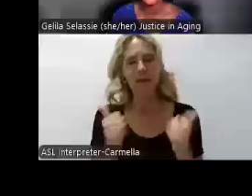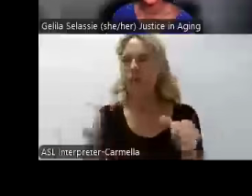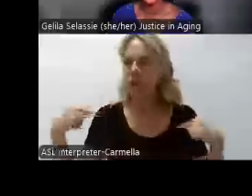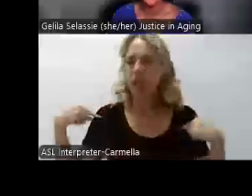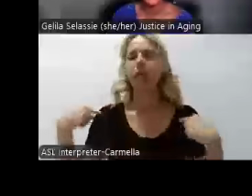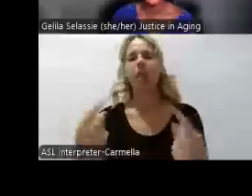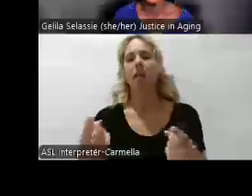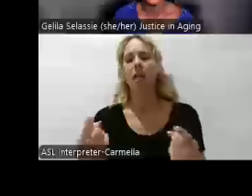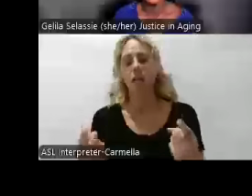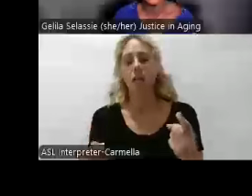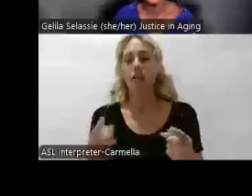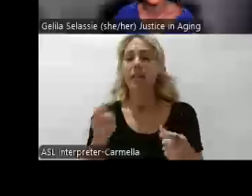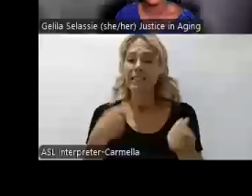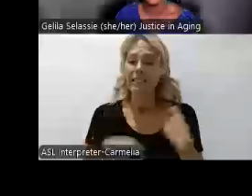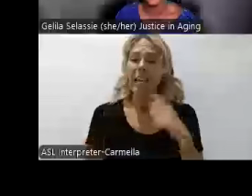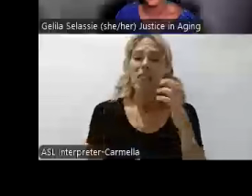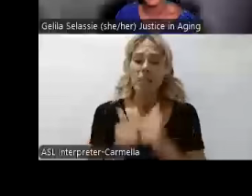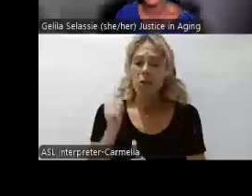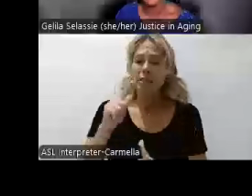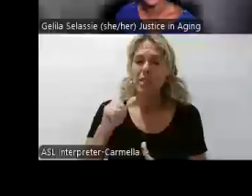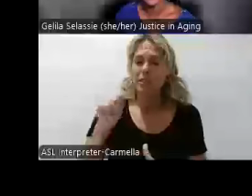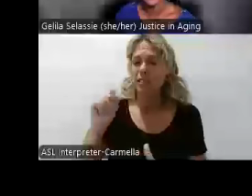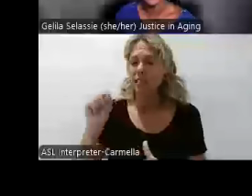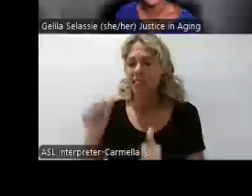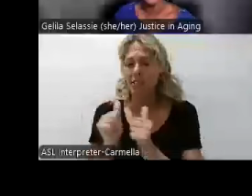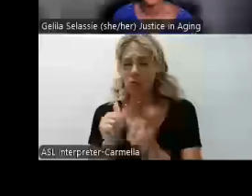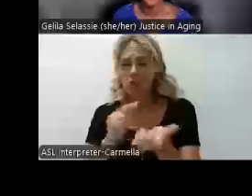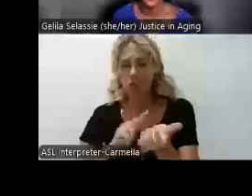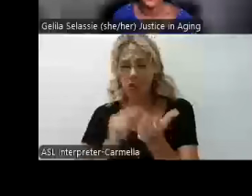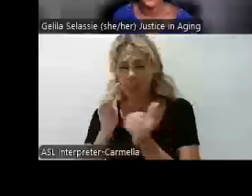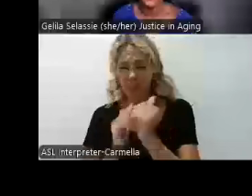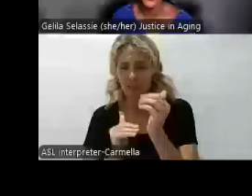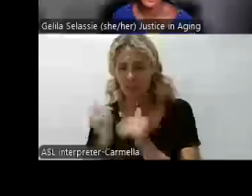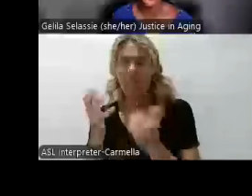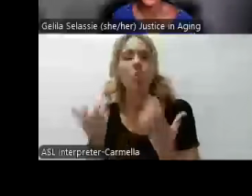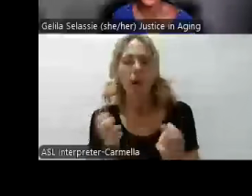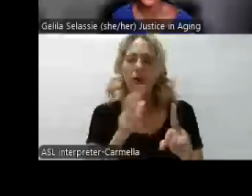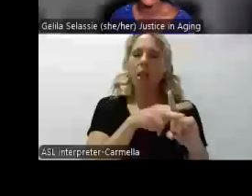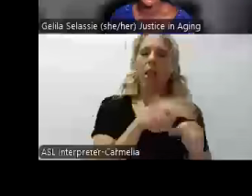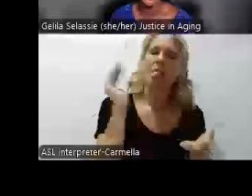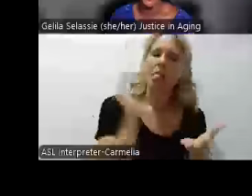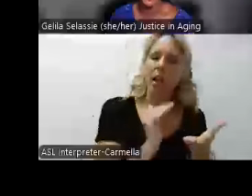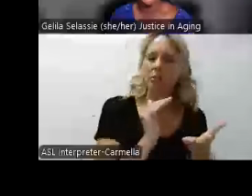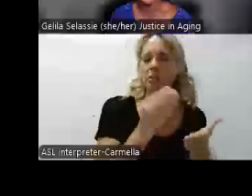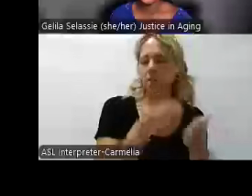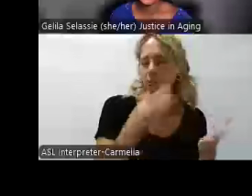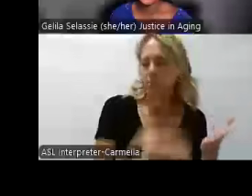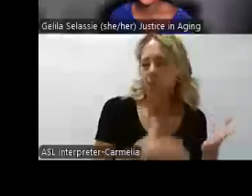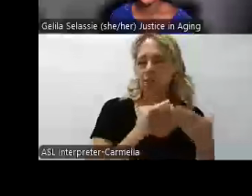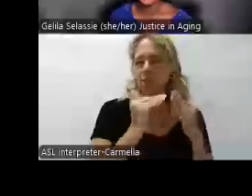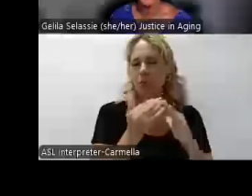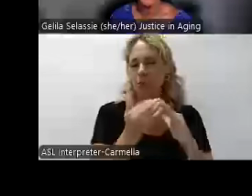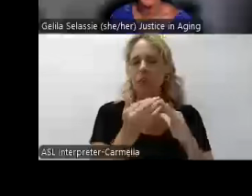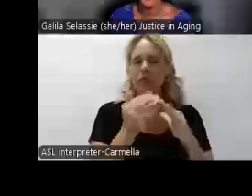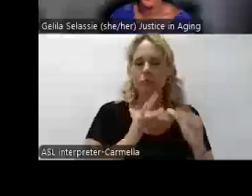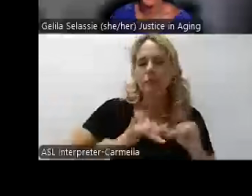have, instead of most LTSS spending be on nursing facilities, be applied in less expensive community settings,